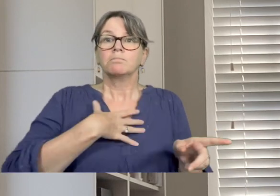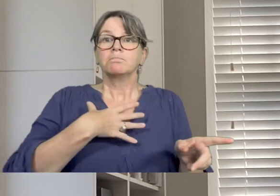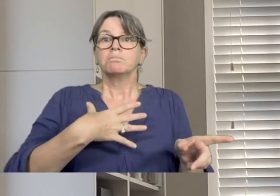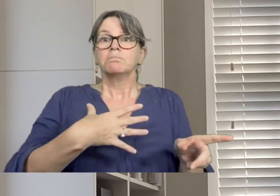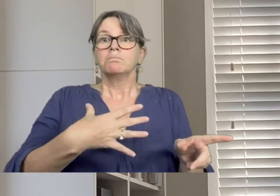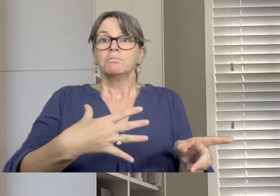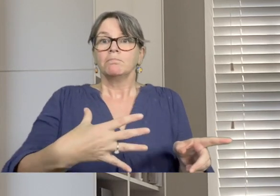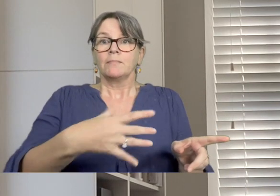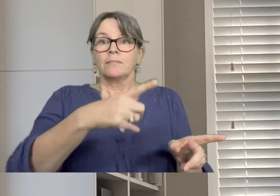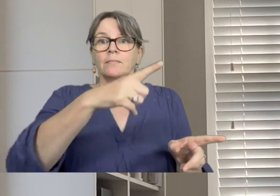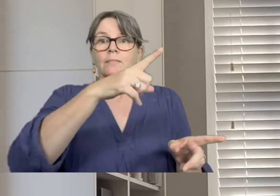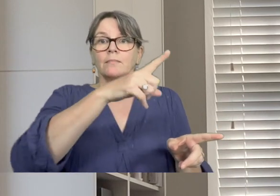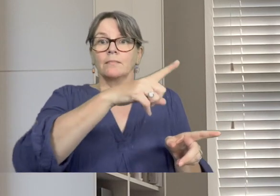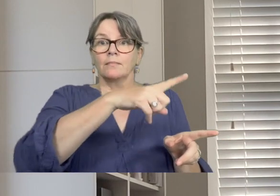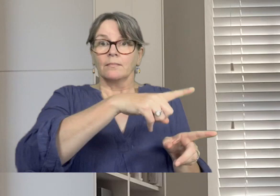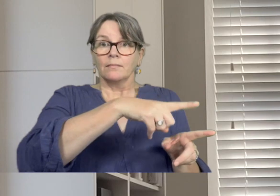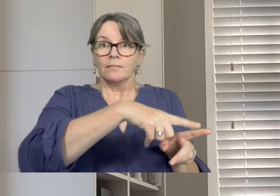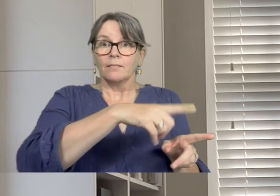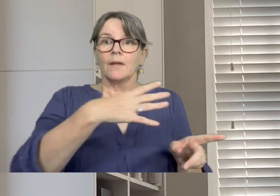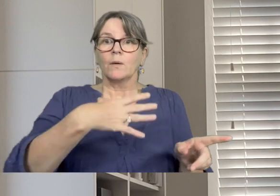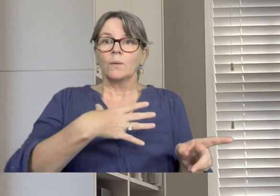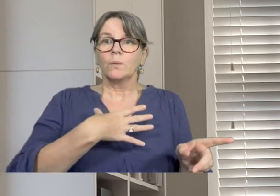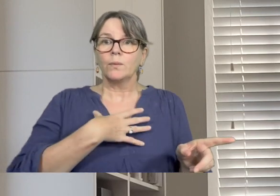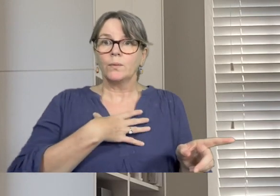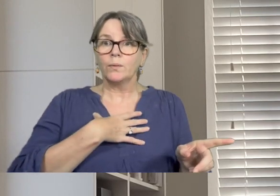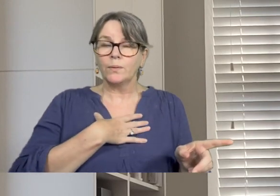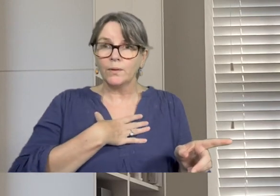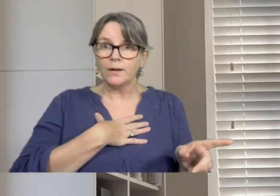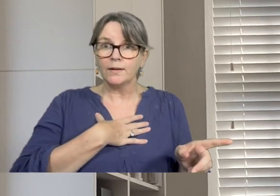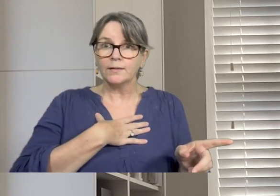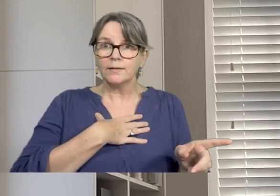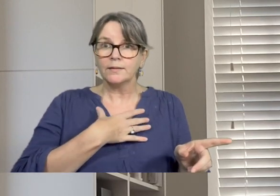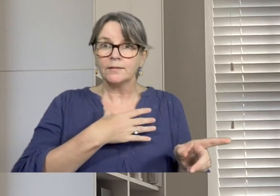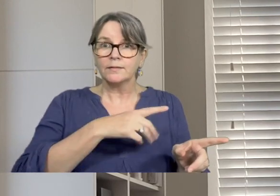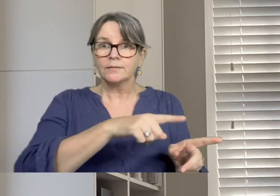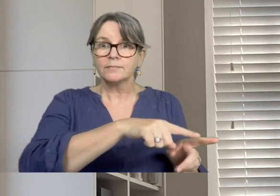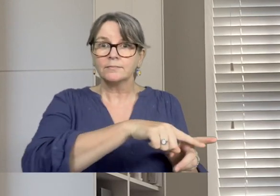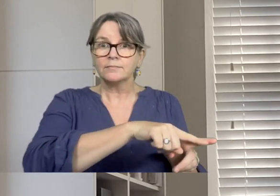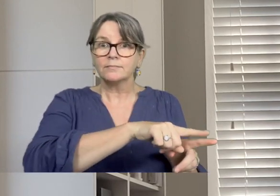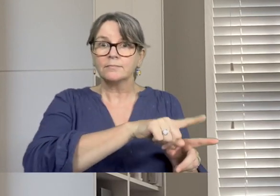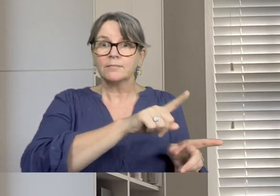down. As we breathe out, reach out through the hip. 2